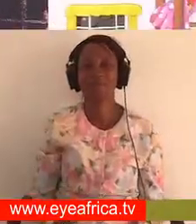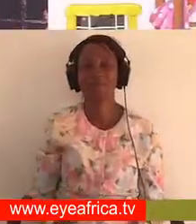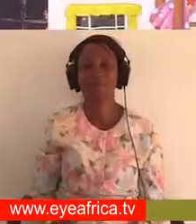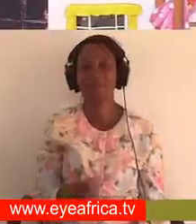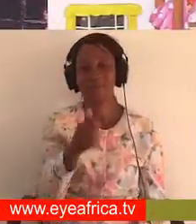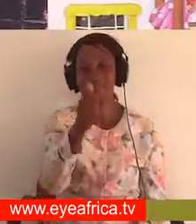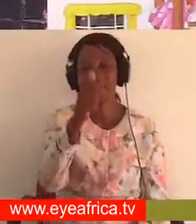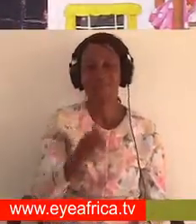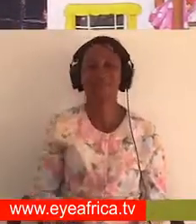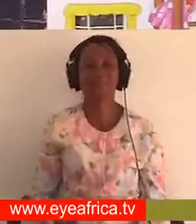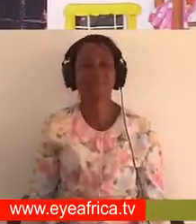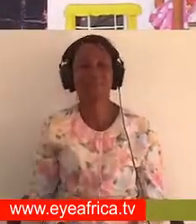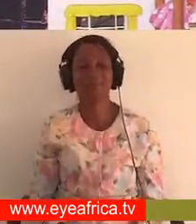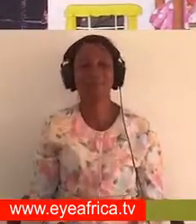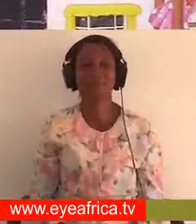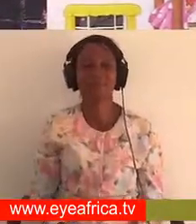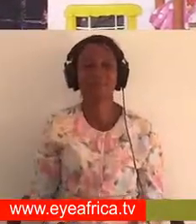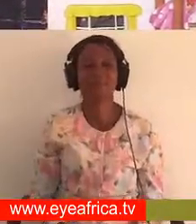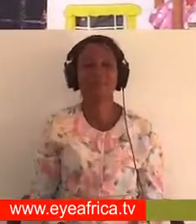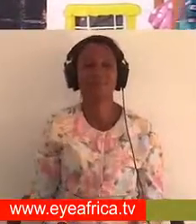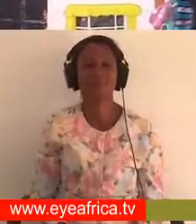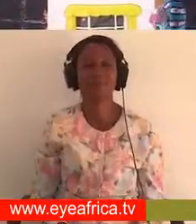around. Good.